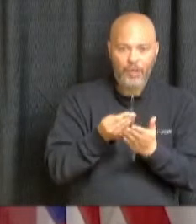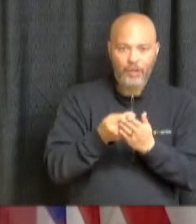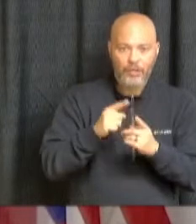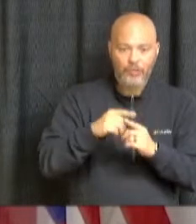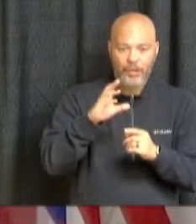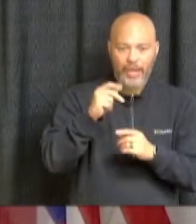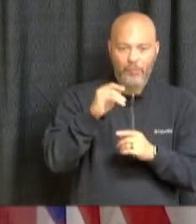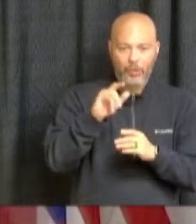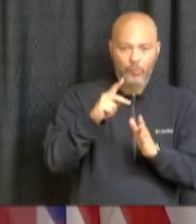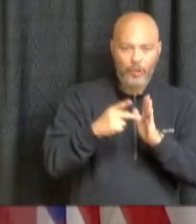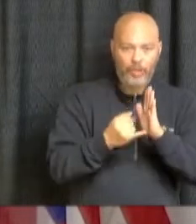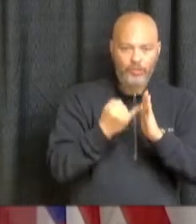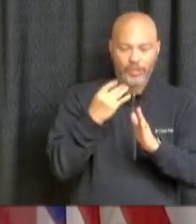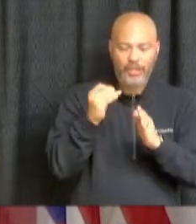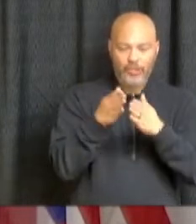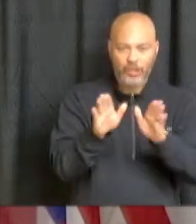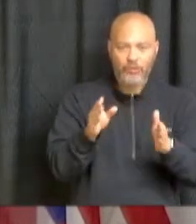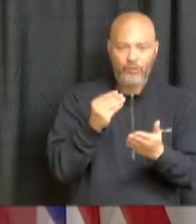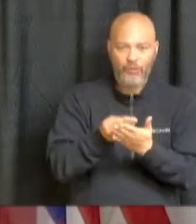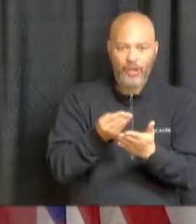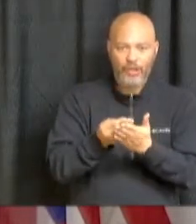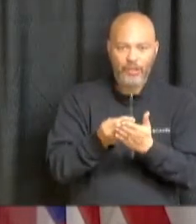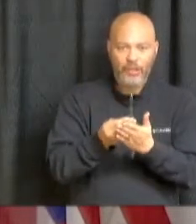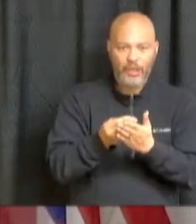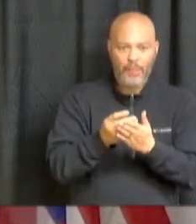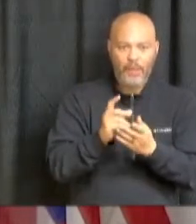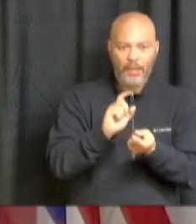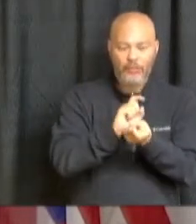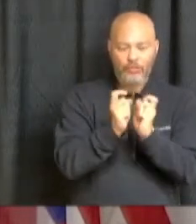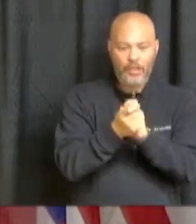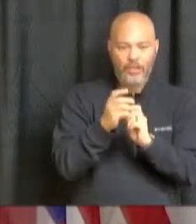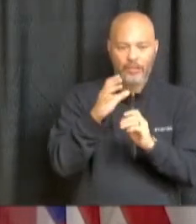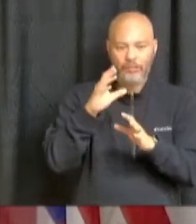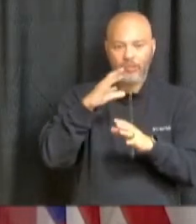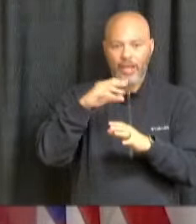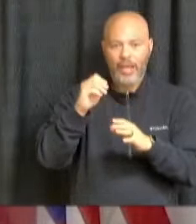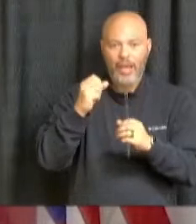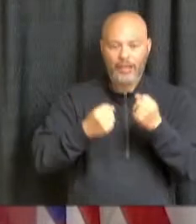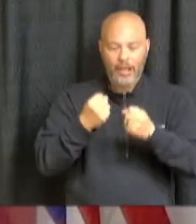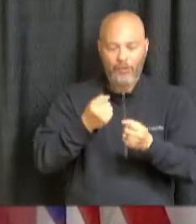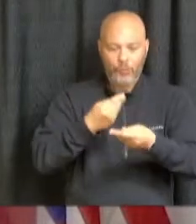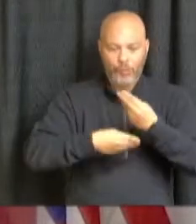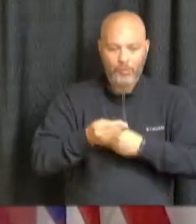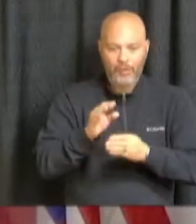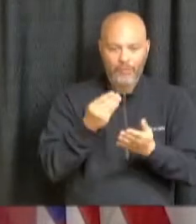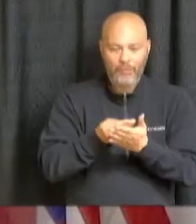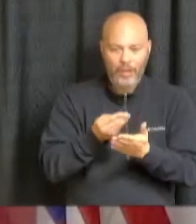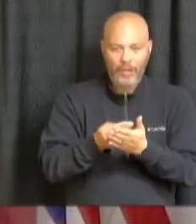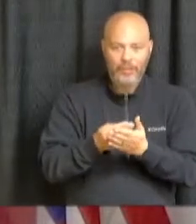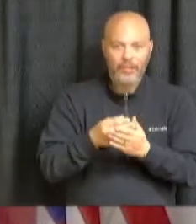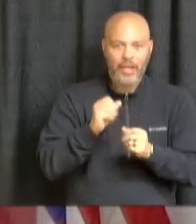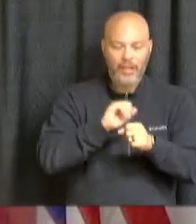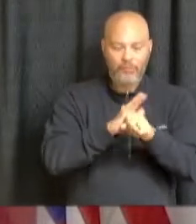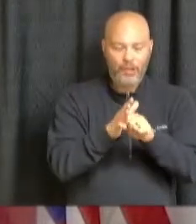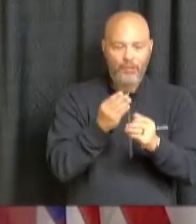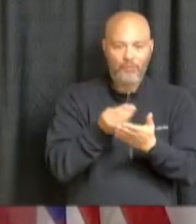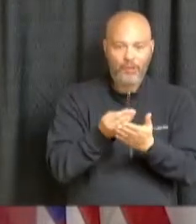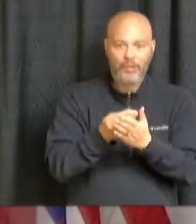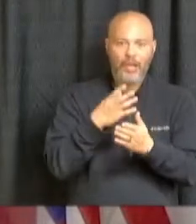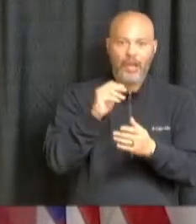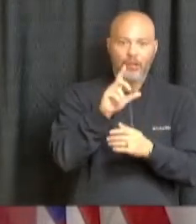Capital Projects Fund and General Fund, amend the Pandemic Relief Fund and the Vehicle Replacement Fund. Resolution